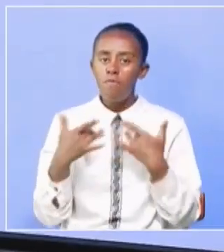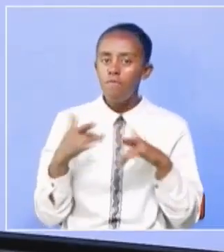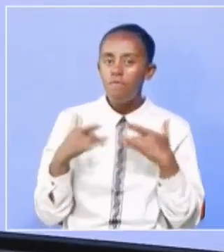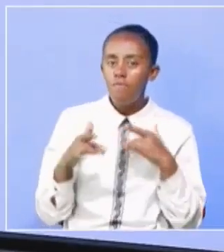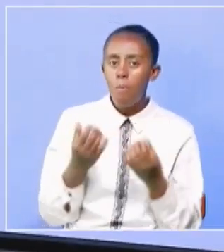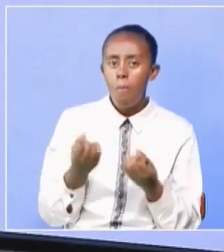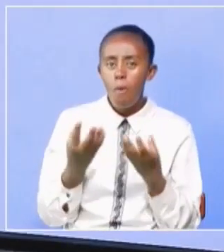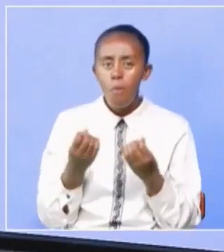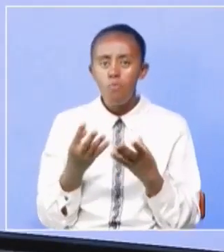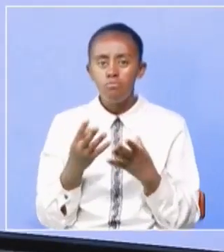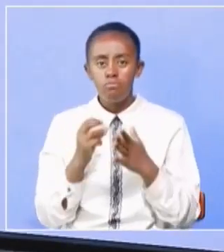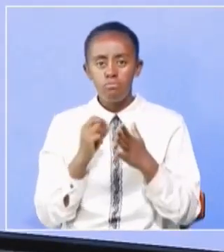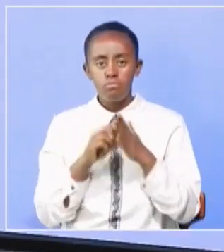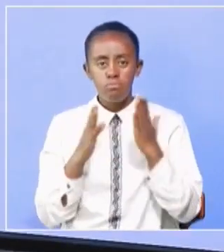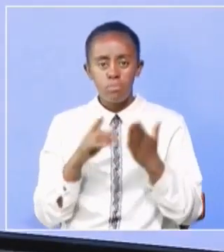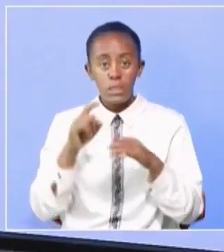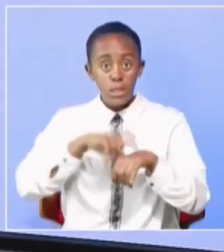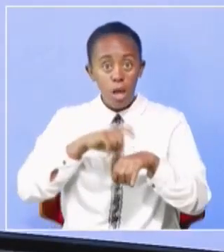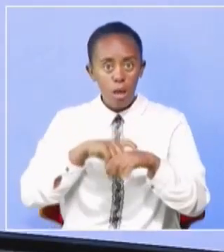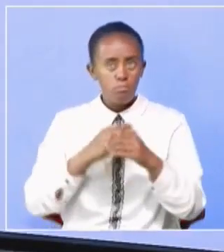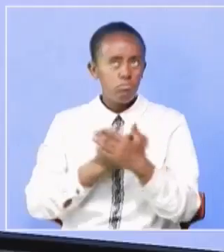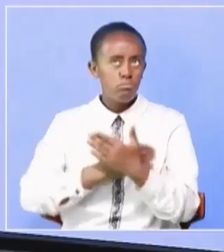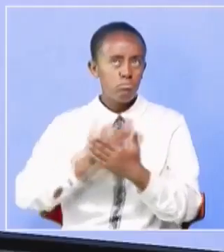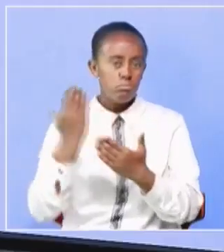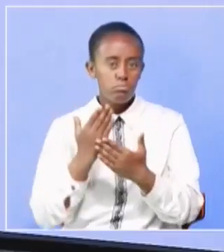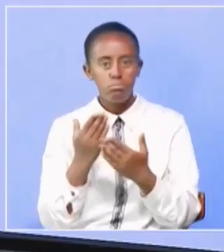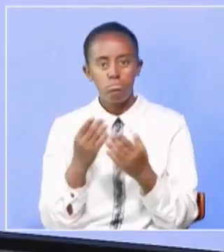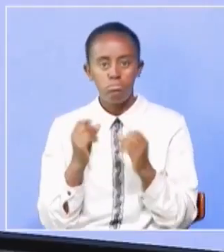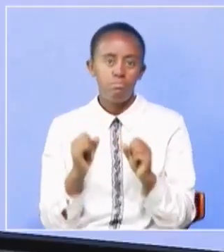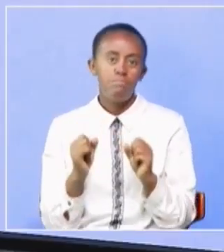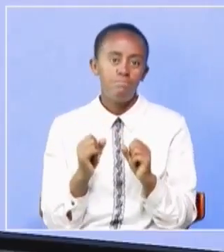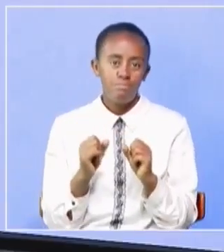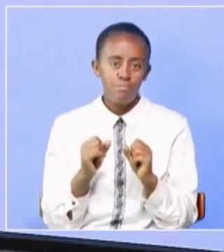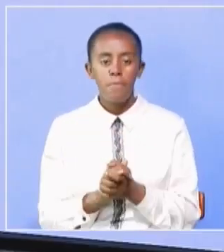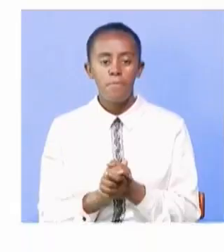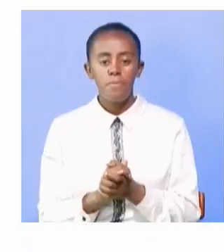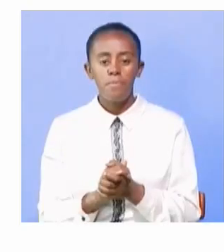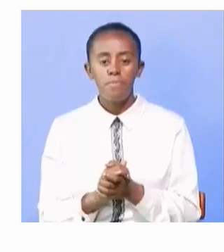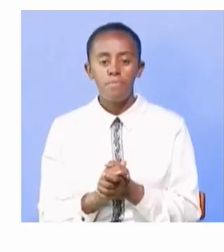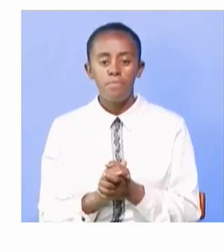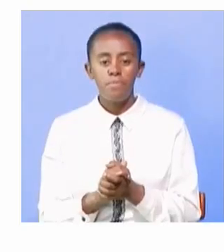are most productive in this time of day. Okay, another example.